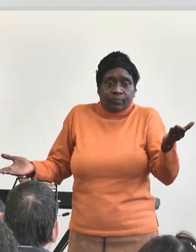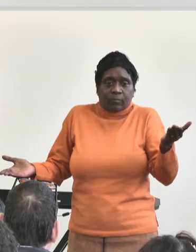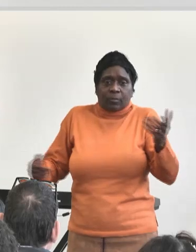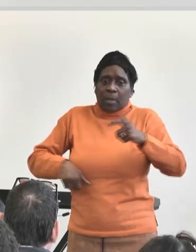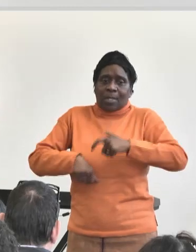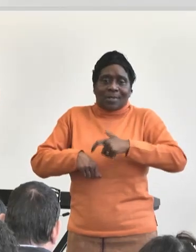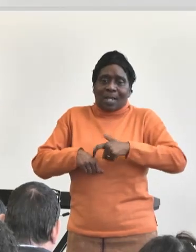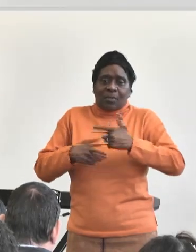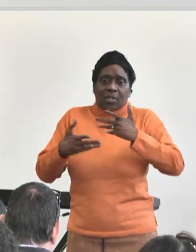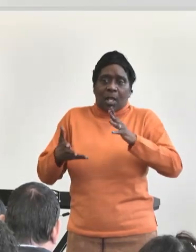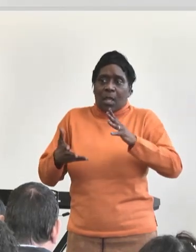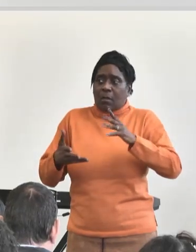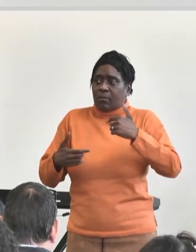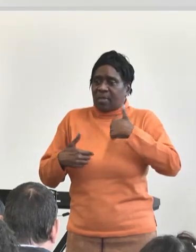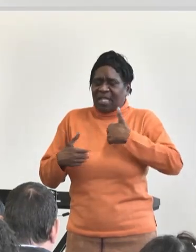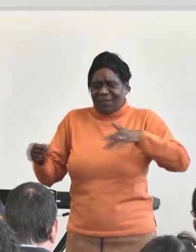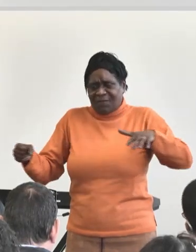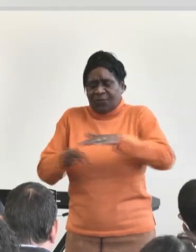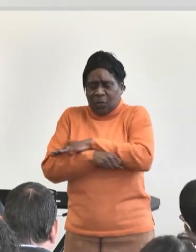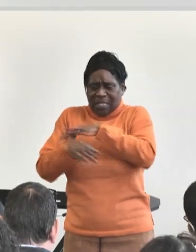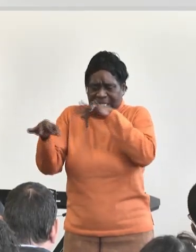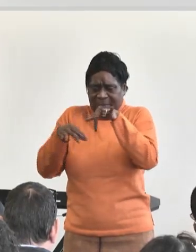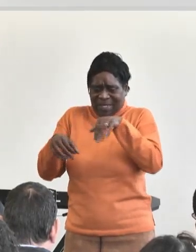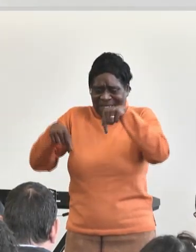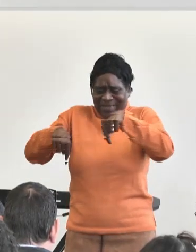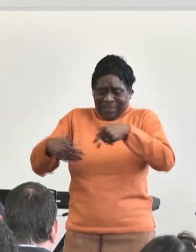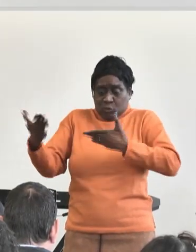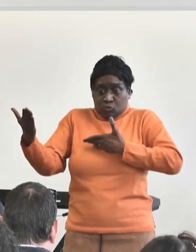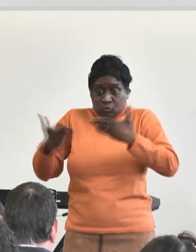Time doesn't permit me to thoroughly explain that in this service.